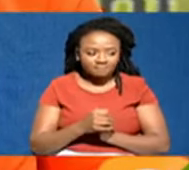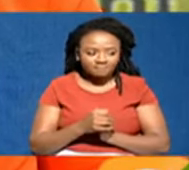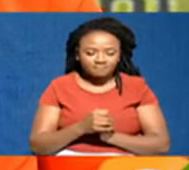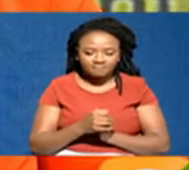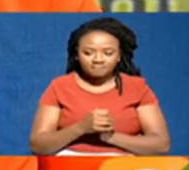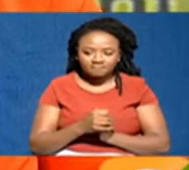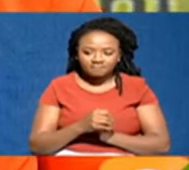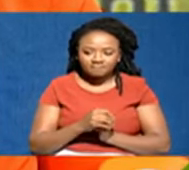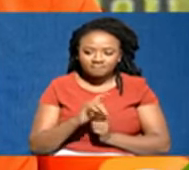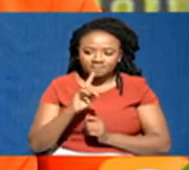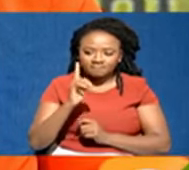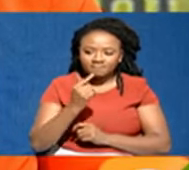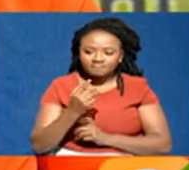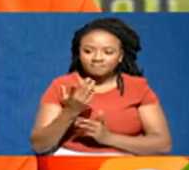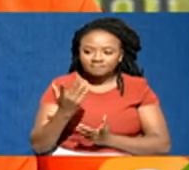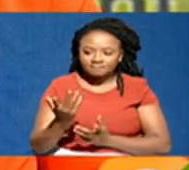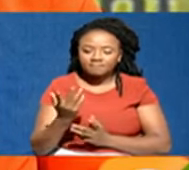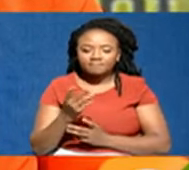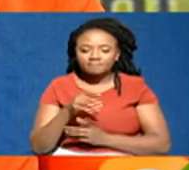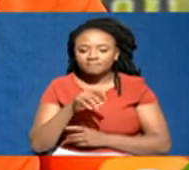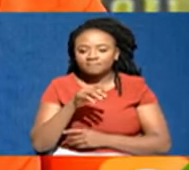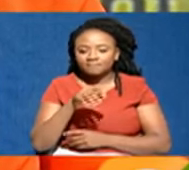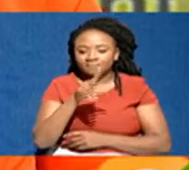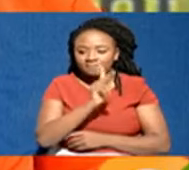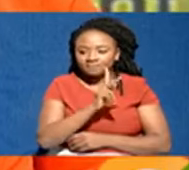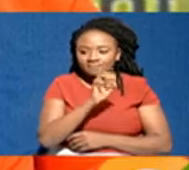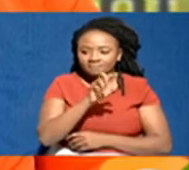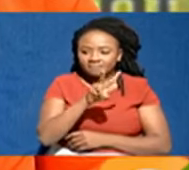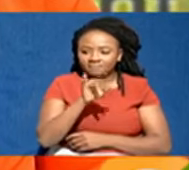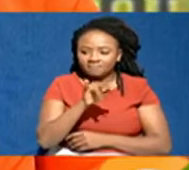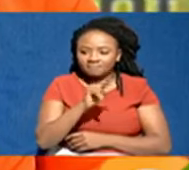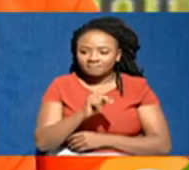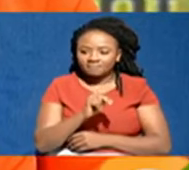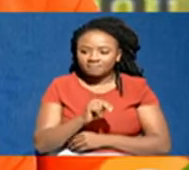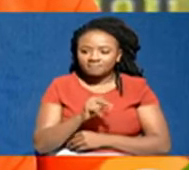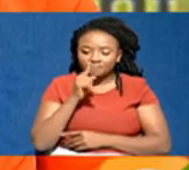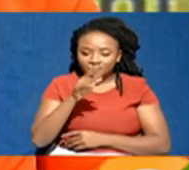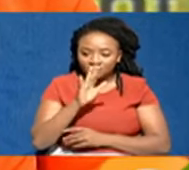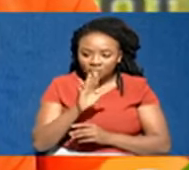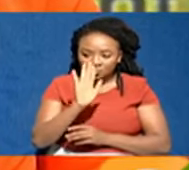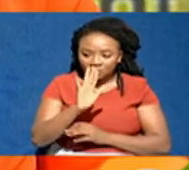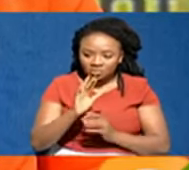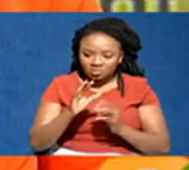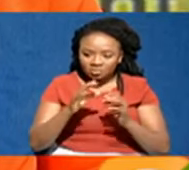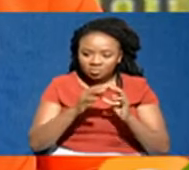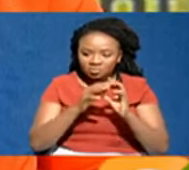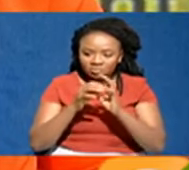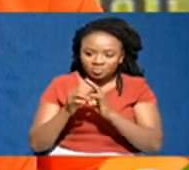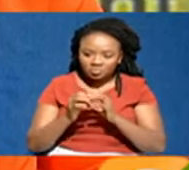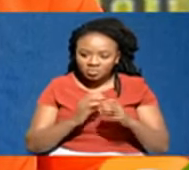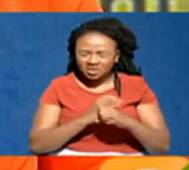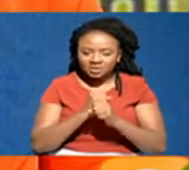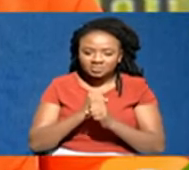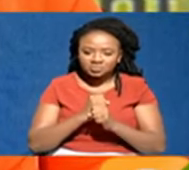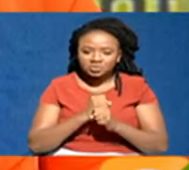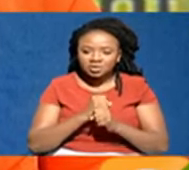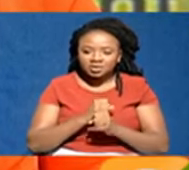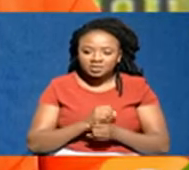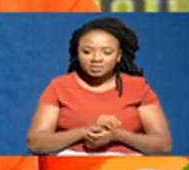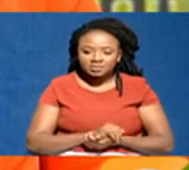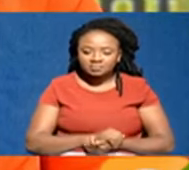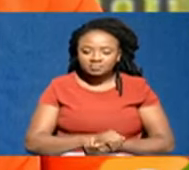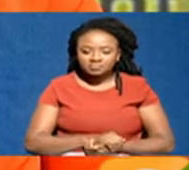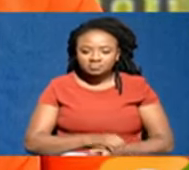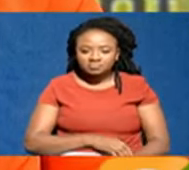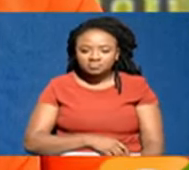with you, because this is something that your organization has been tracking. When it comes to the causes, for our